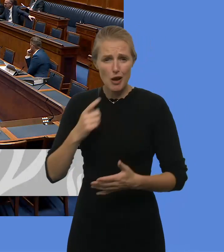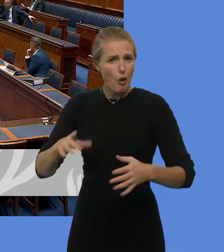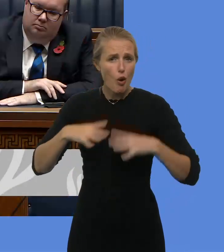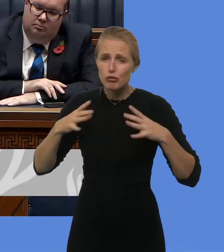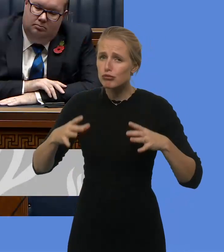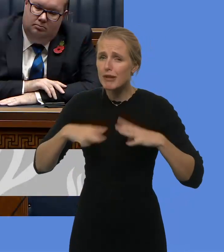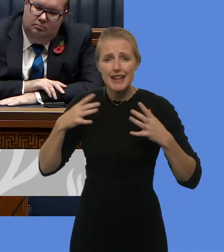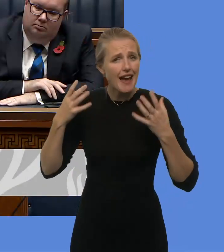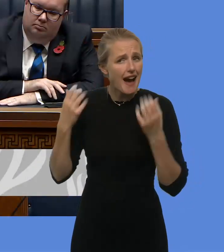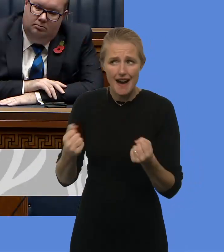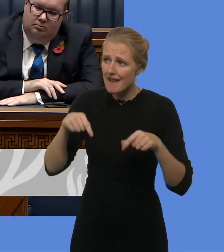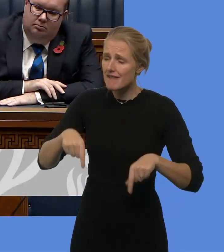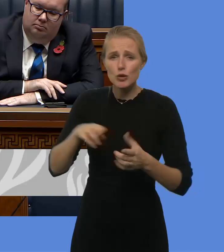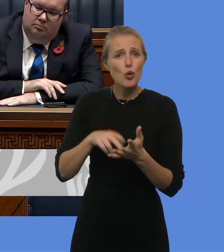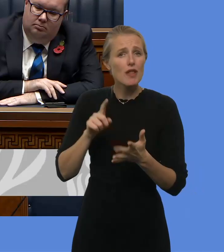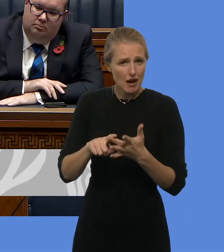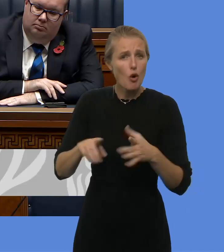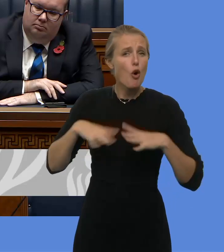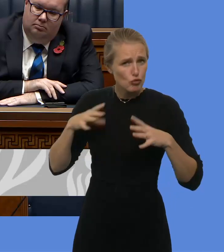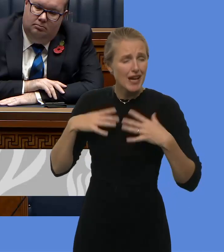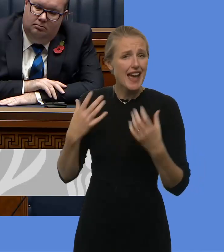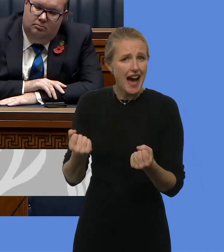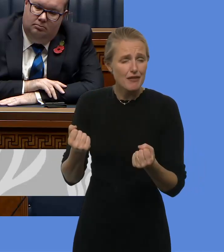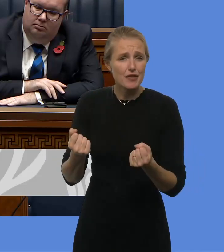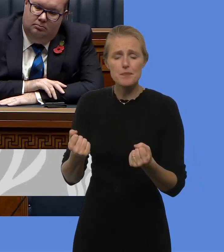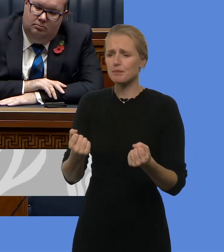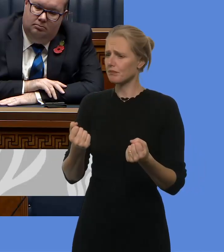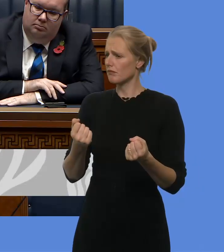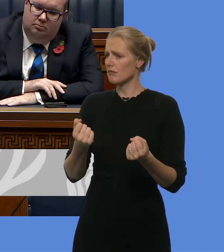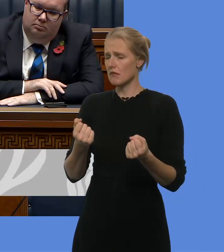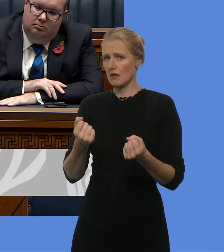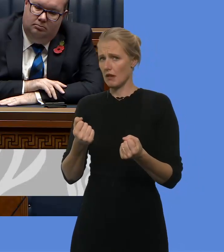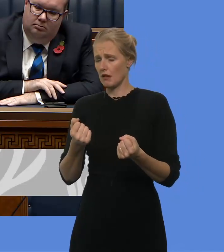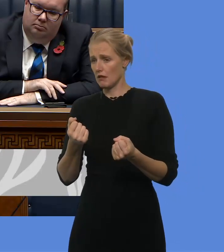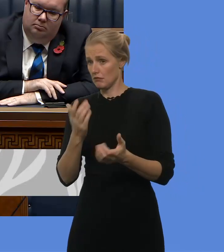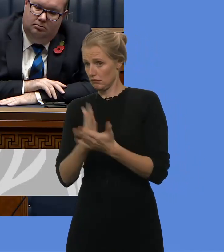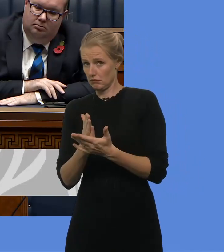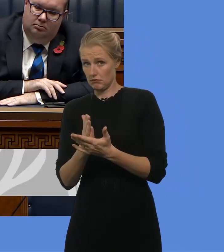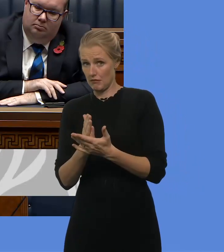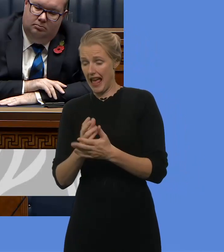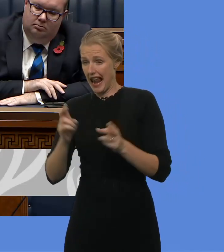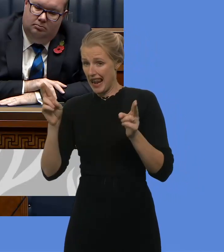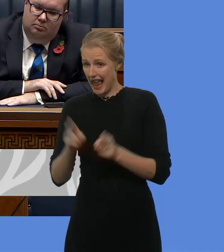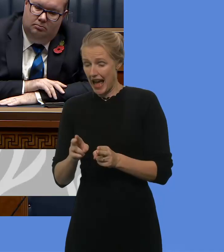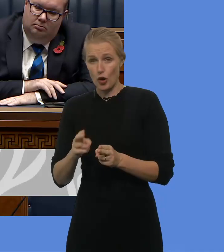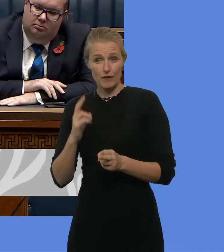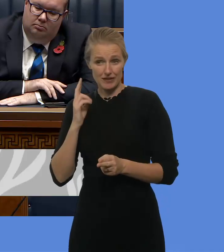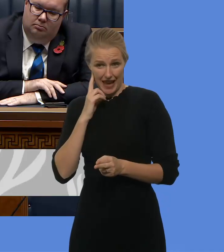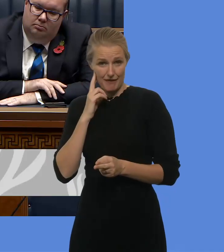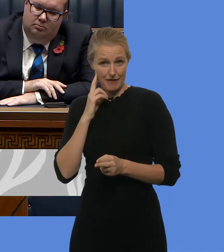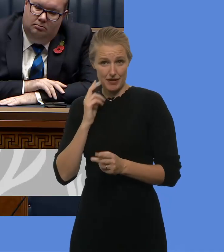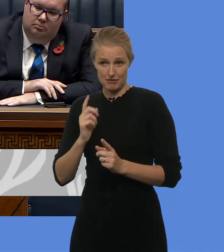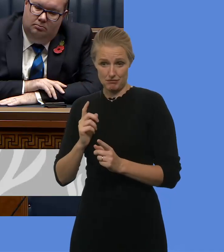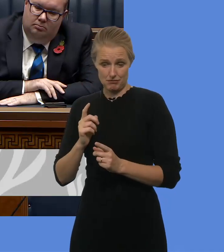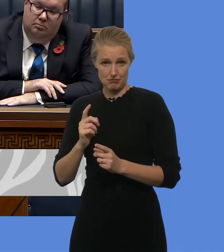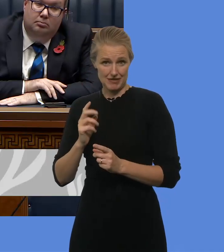case in Northern Ireland. Indeed, were there to be a lack of specialist teachers of deaf children and young people, I agree it would have a negative impact